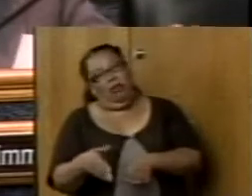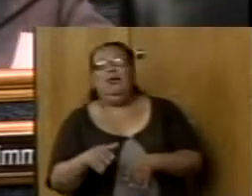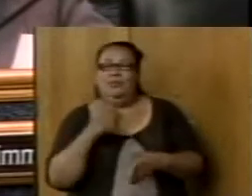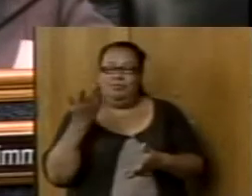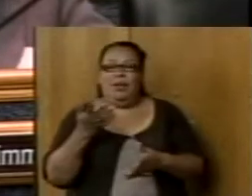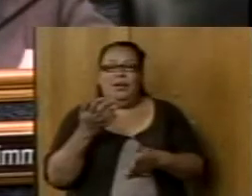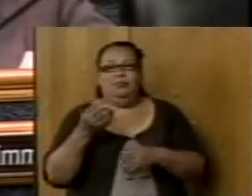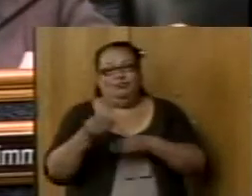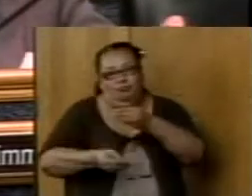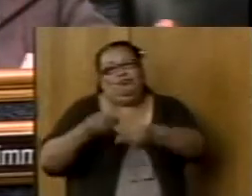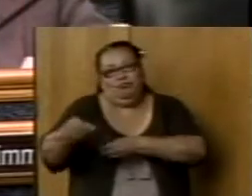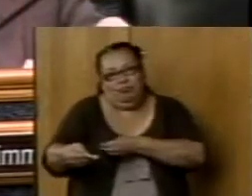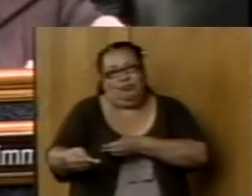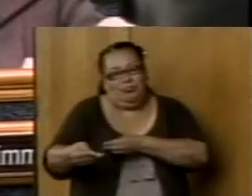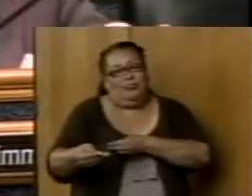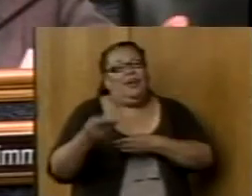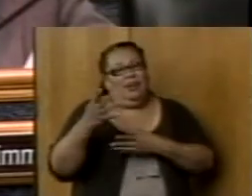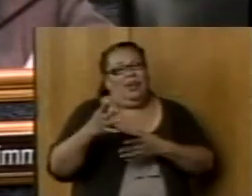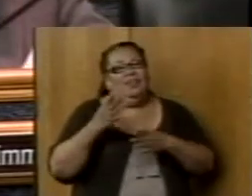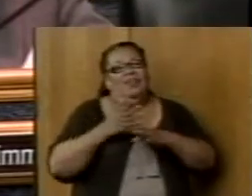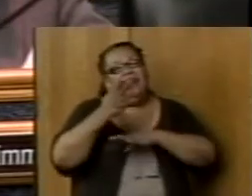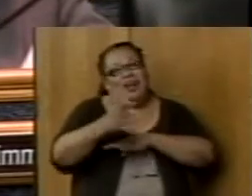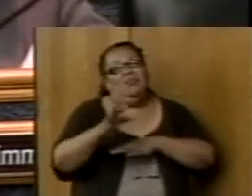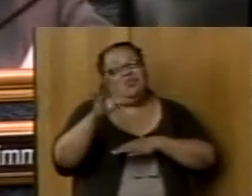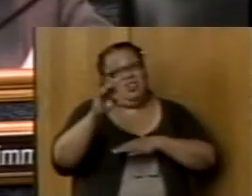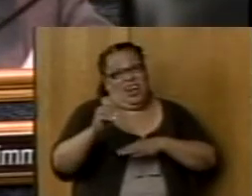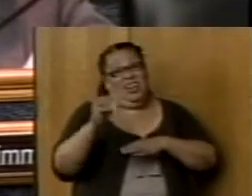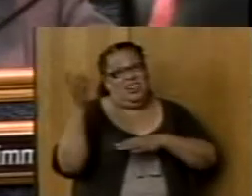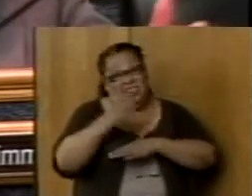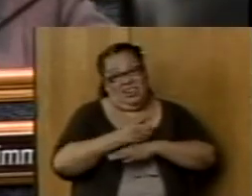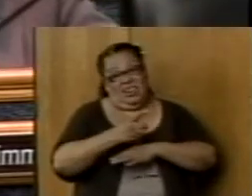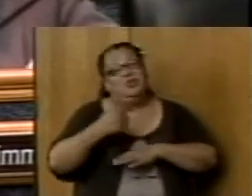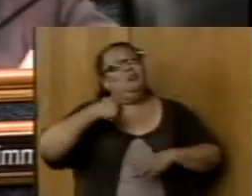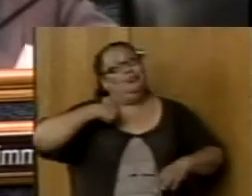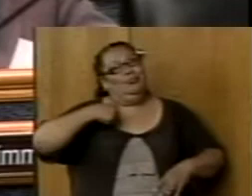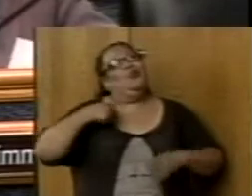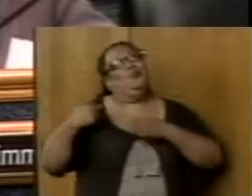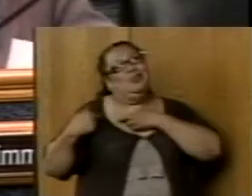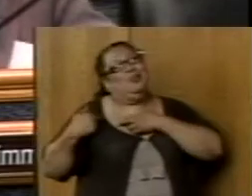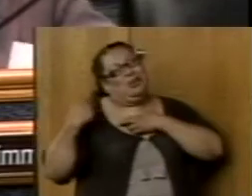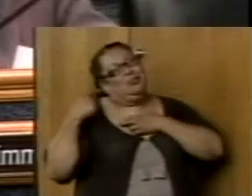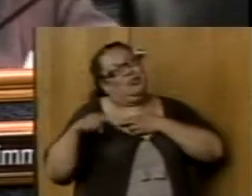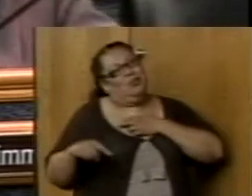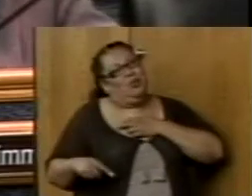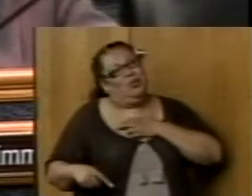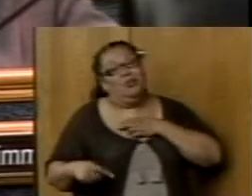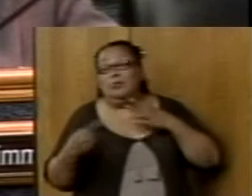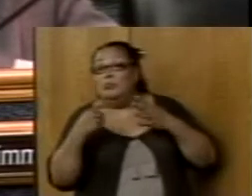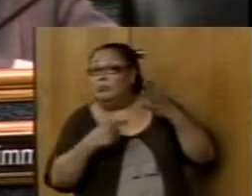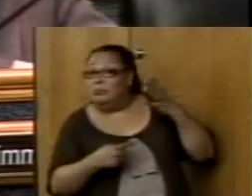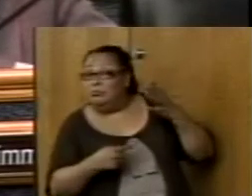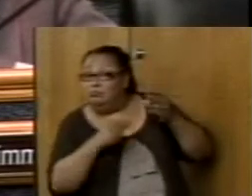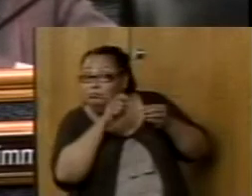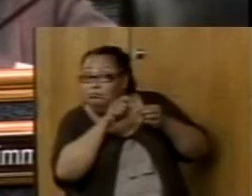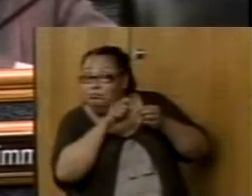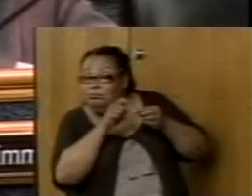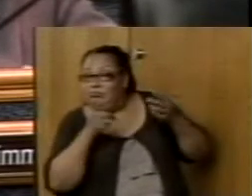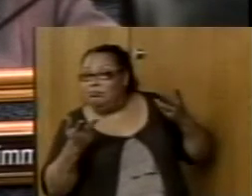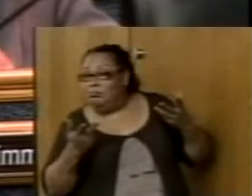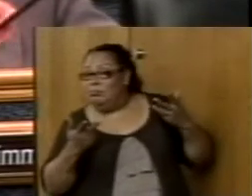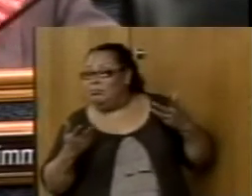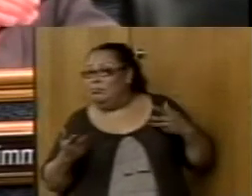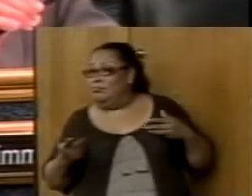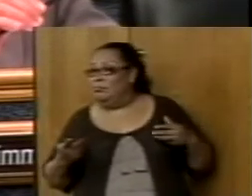them. And after 90 days, then we need to take care of them. I don't know, what other item are you all specific items, Dr.